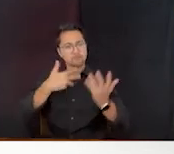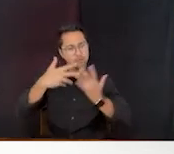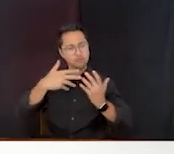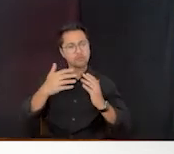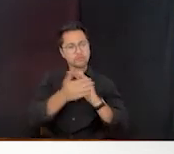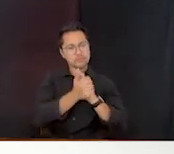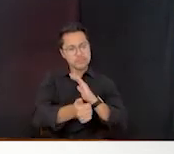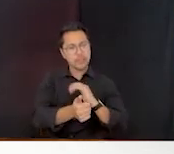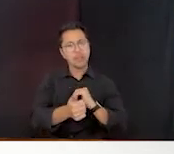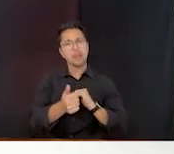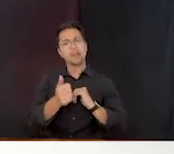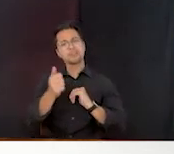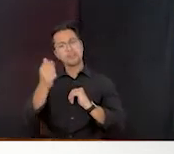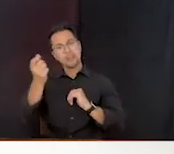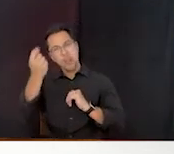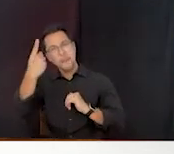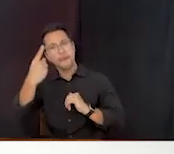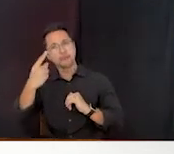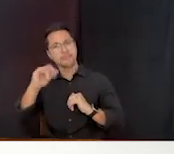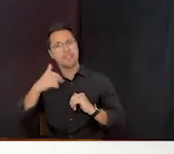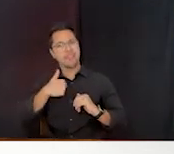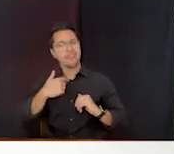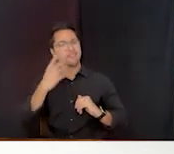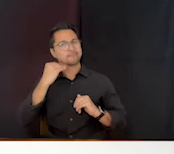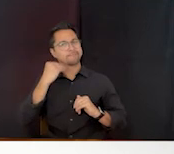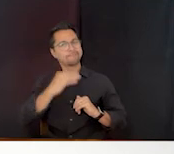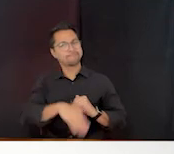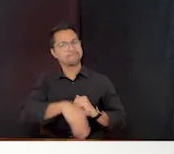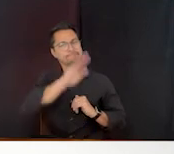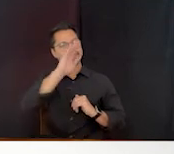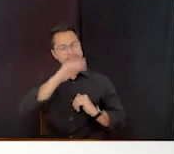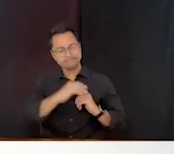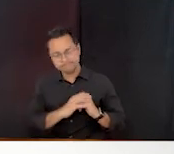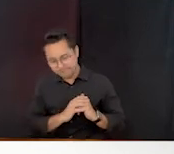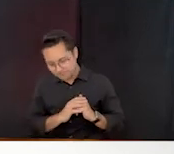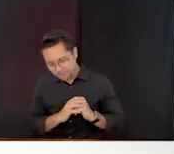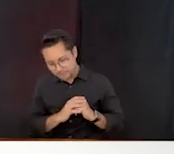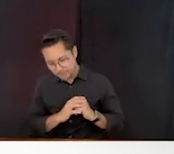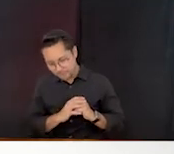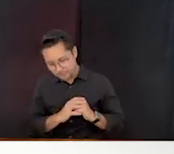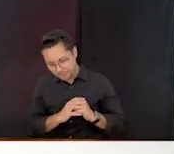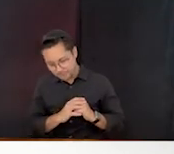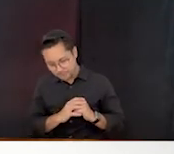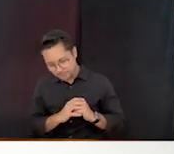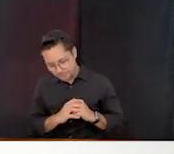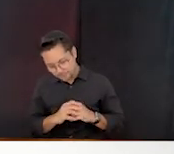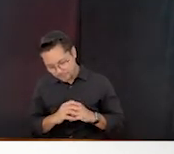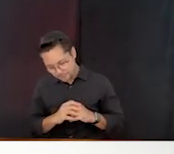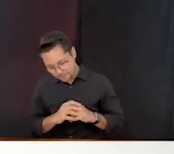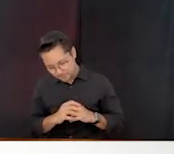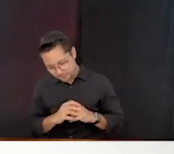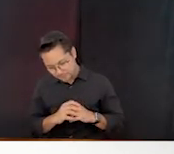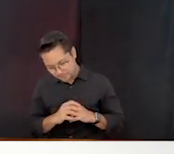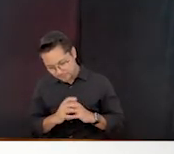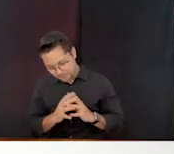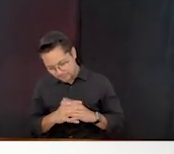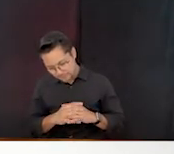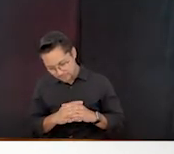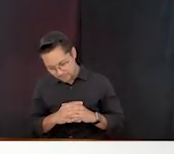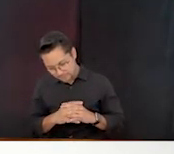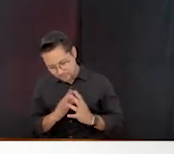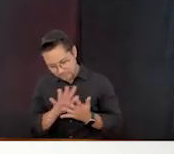comprehension growing up. Yeah, I've overcome a lot with that. You probably wouldn't have been able to tell if I had high functioning autism or